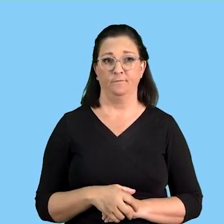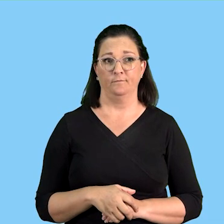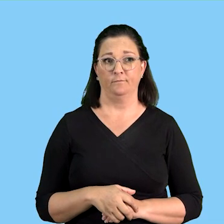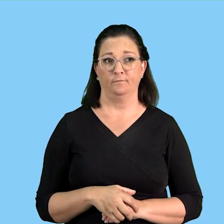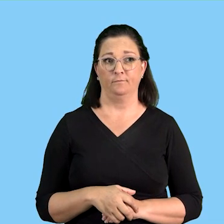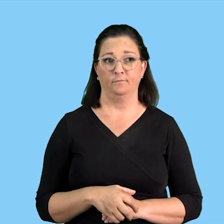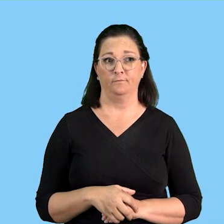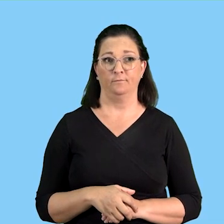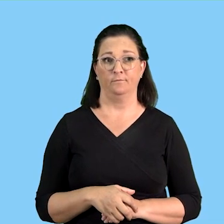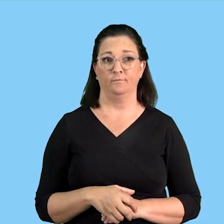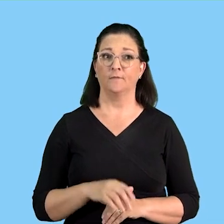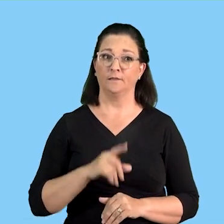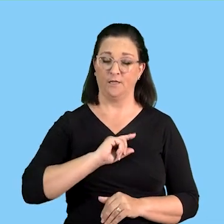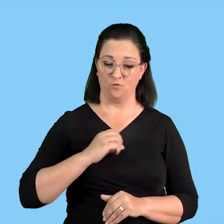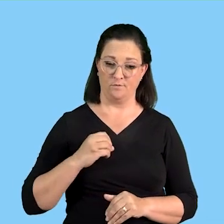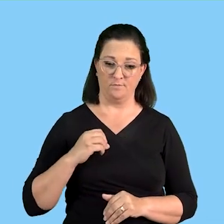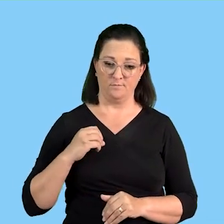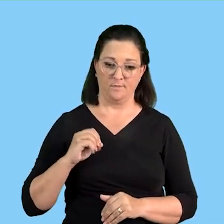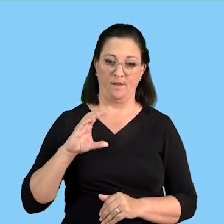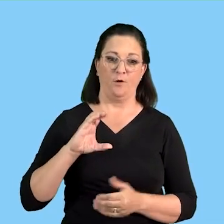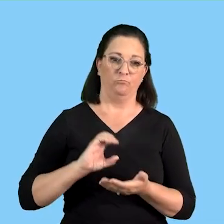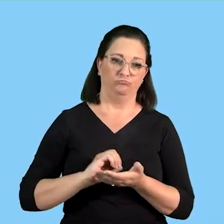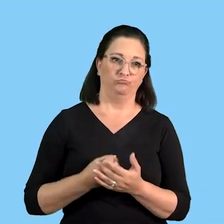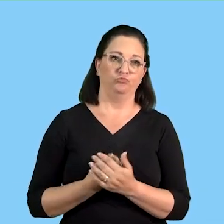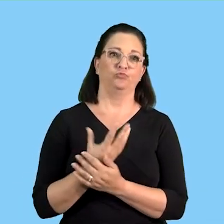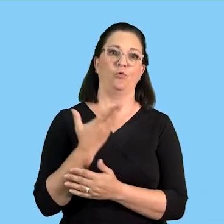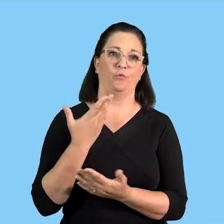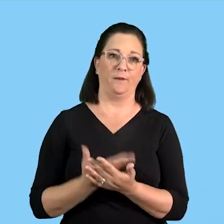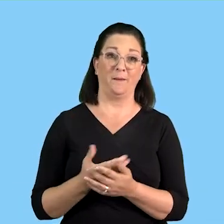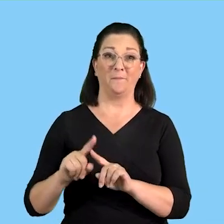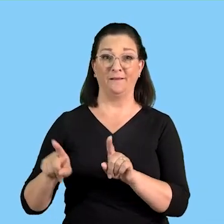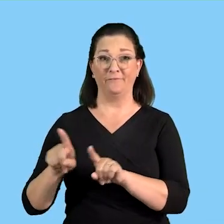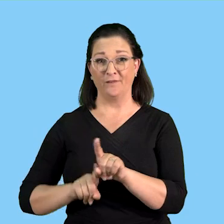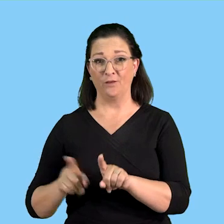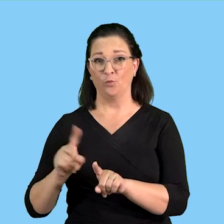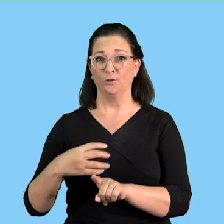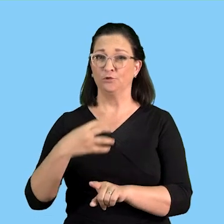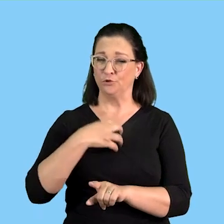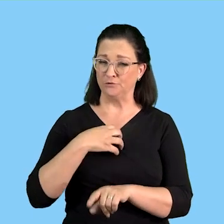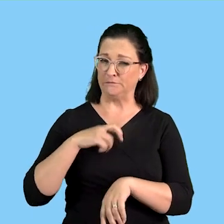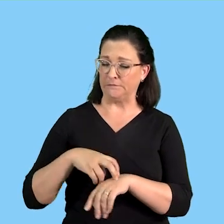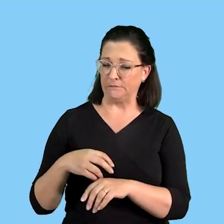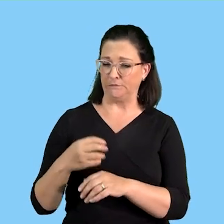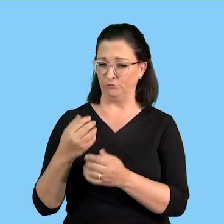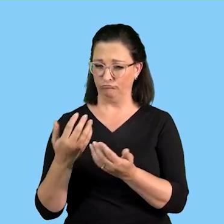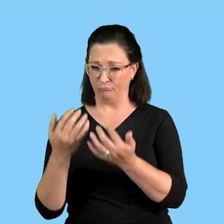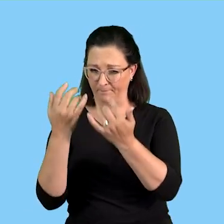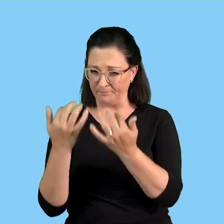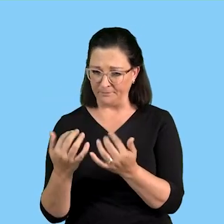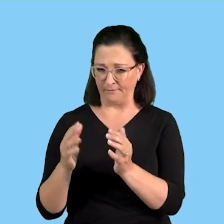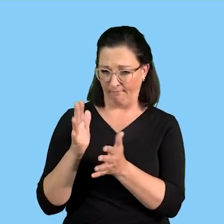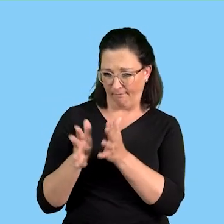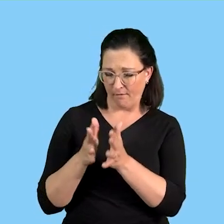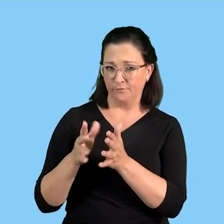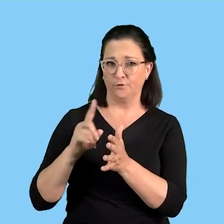over there. So it can lead to capital growth. But then looking into the failure, the owner needs to budget carefully so that the